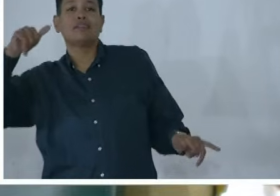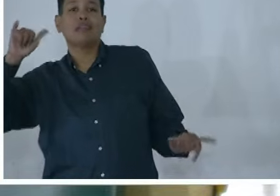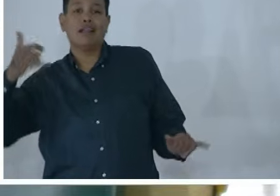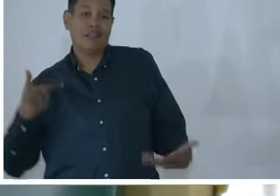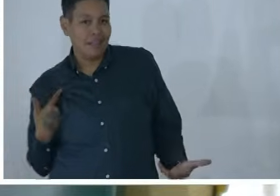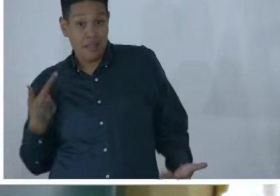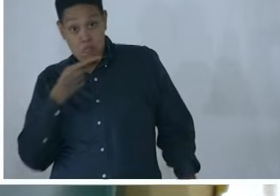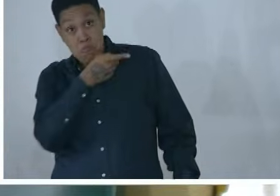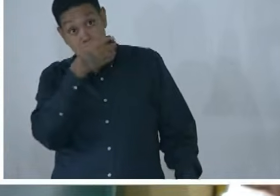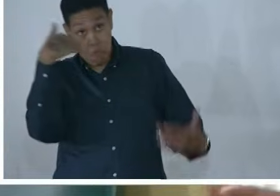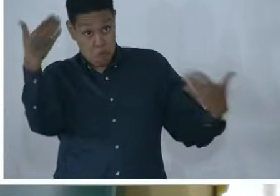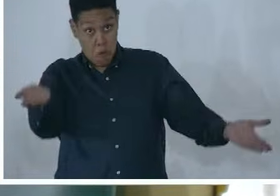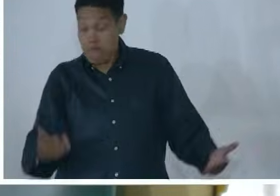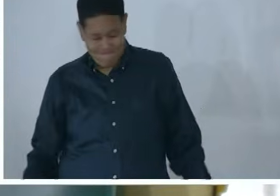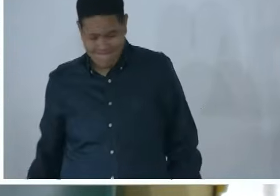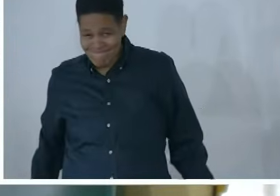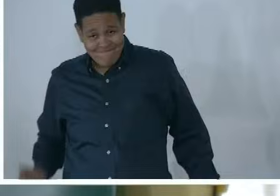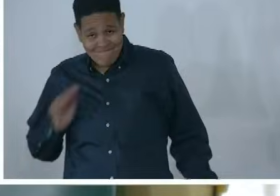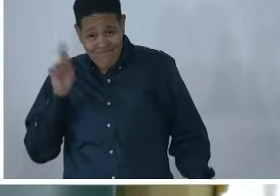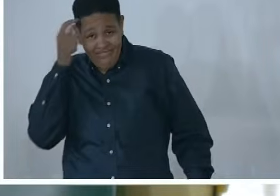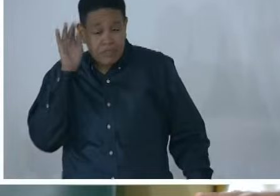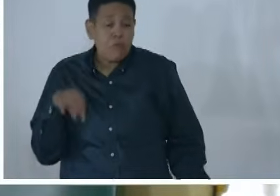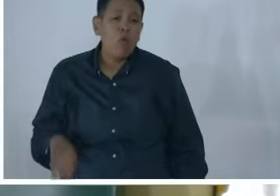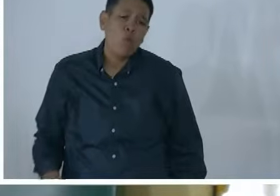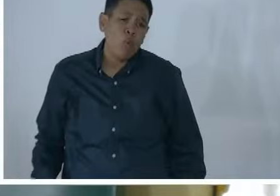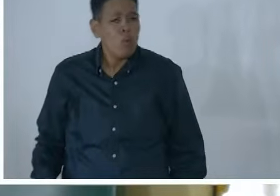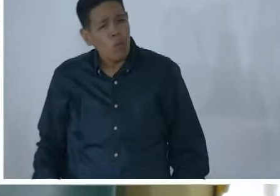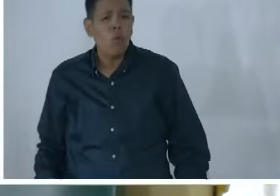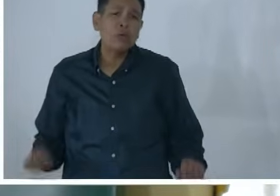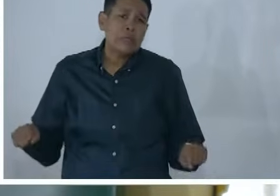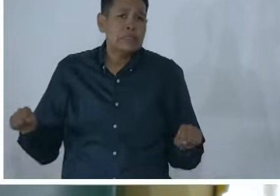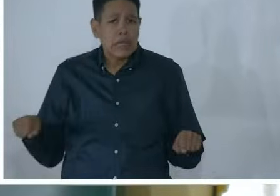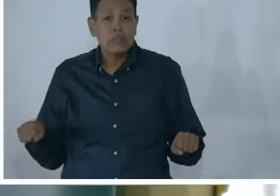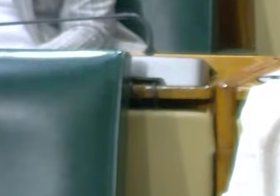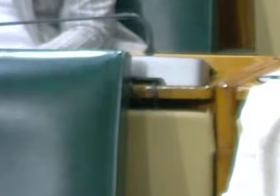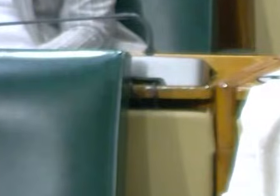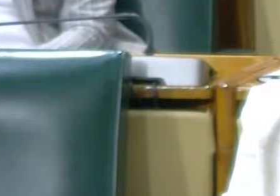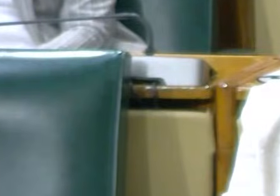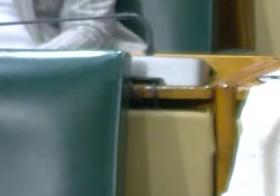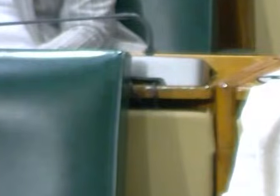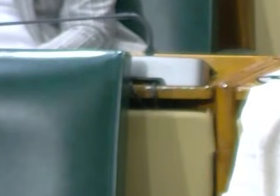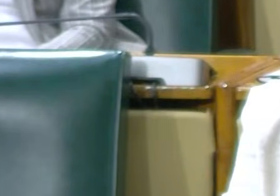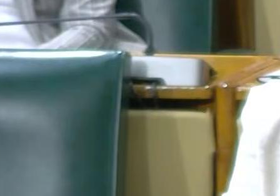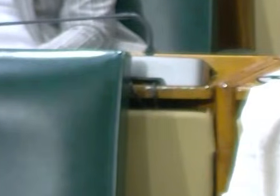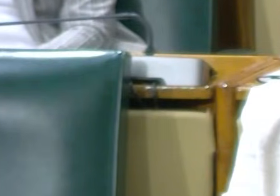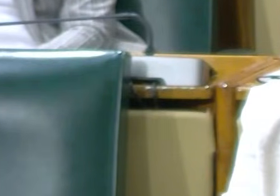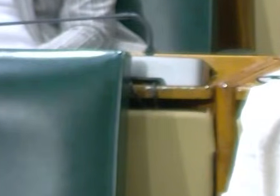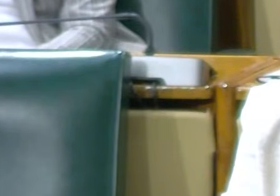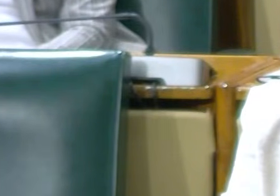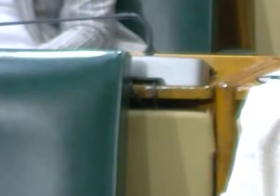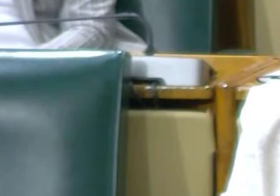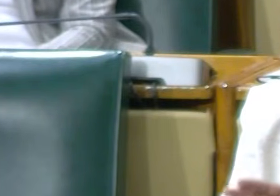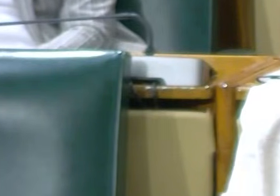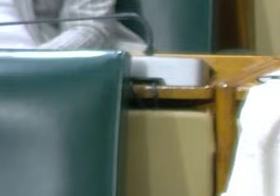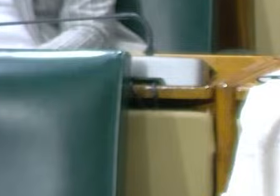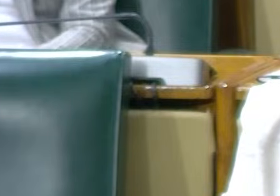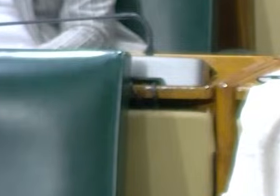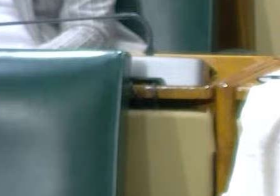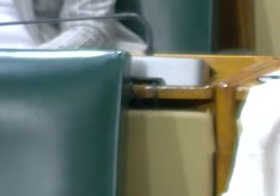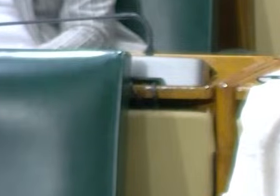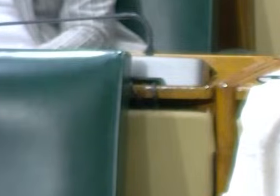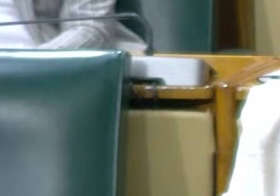clear with them. The truth is, we are now at a stage where I'm very sure other companies are very